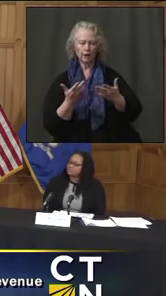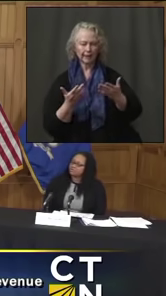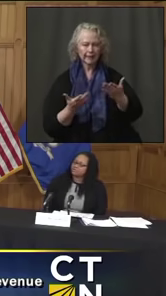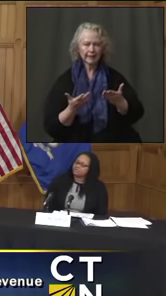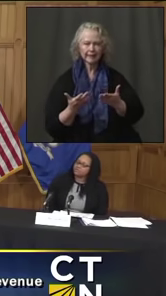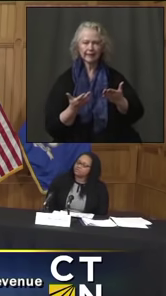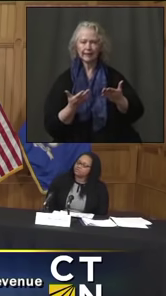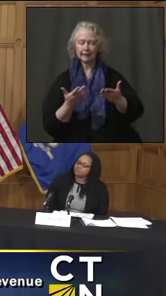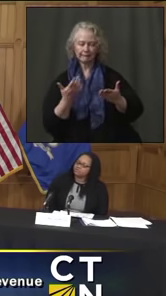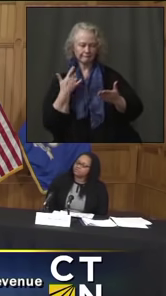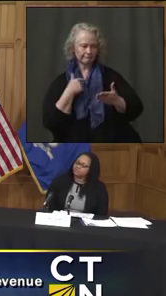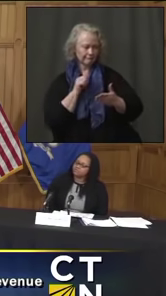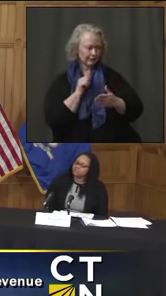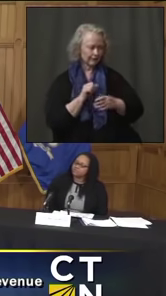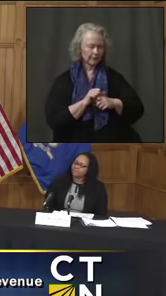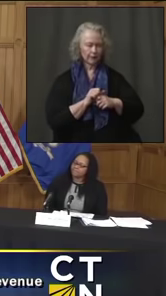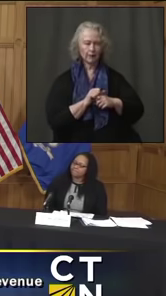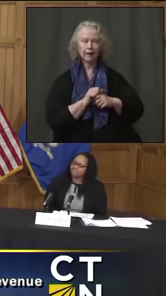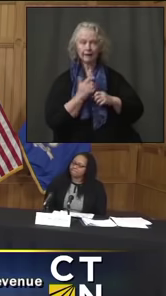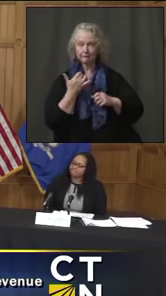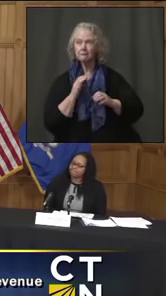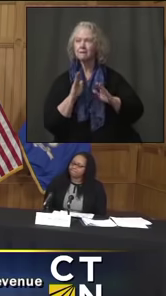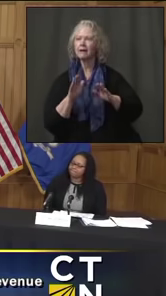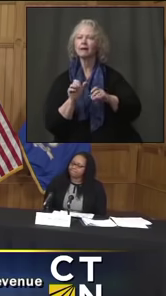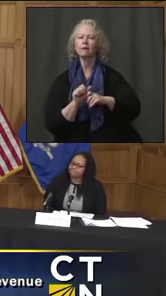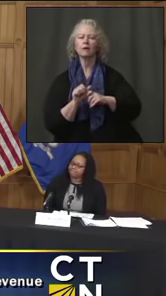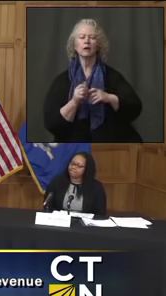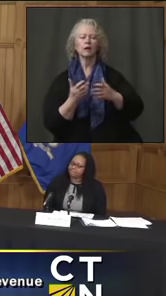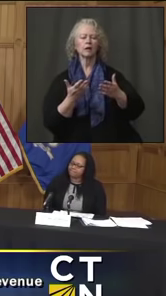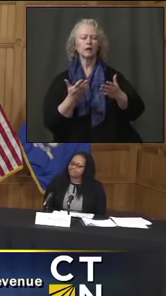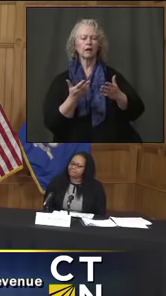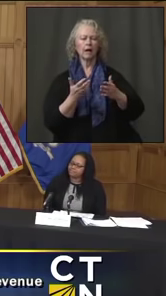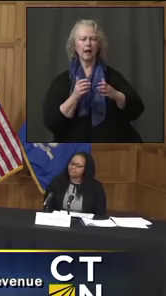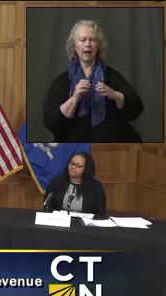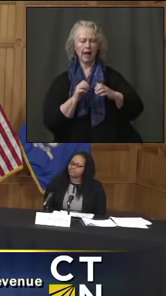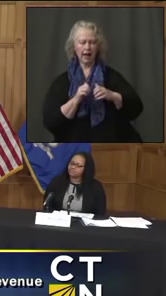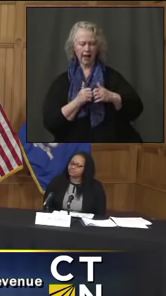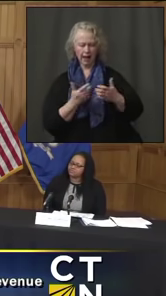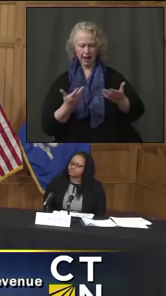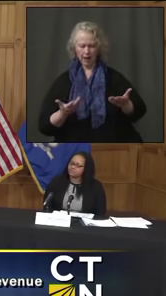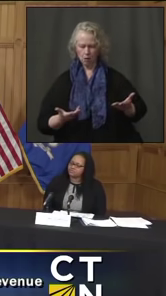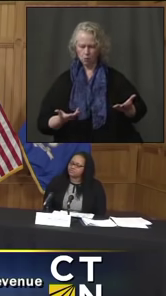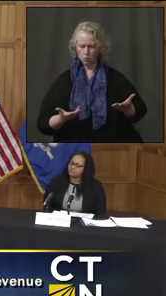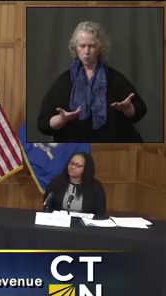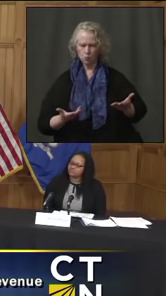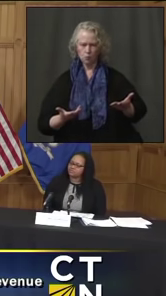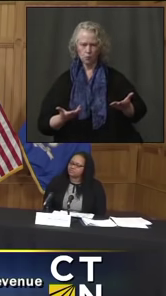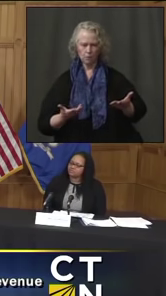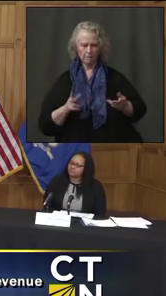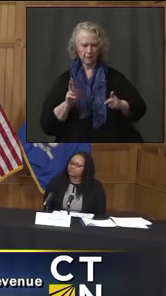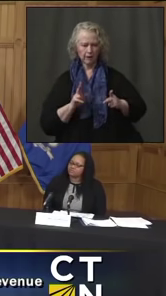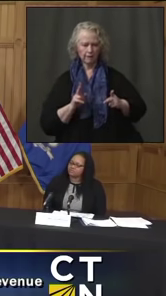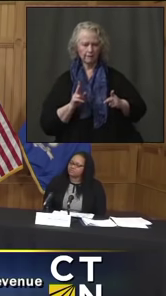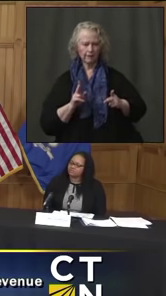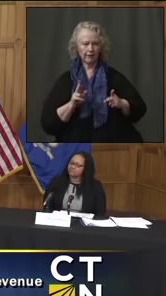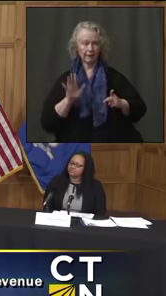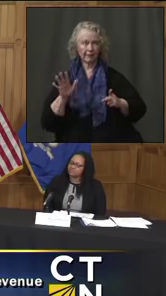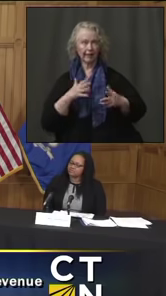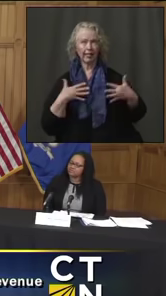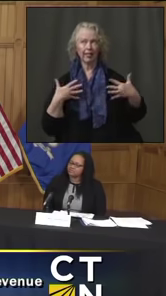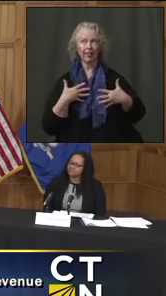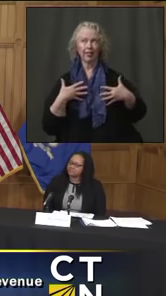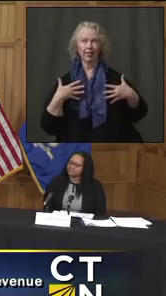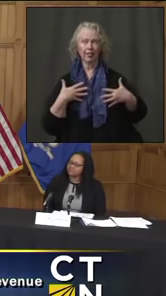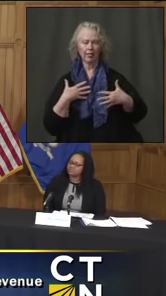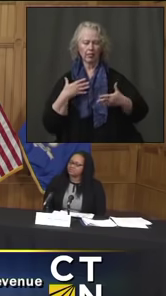if you're not working. But if you can go back to work, how do you relieve people's fears about, because it's going to take a